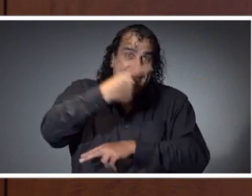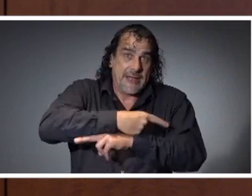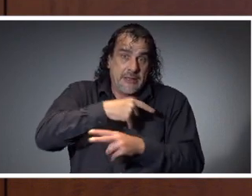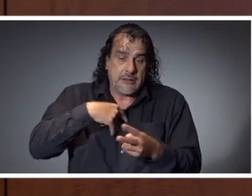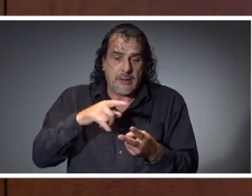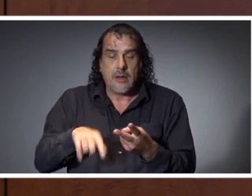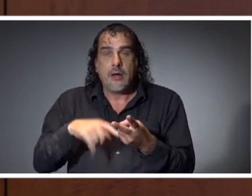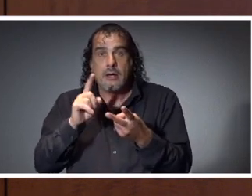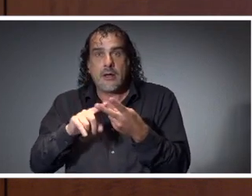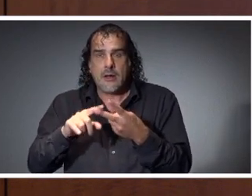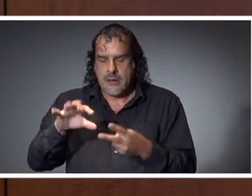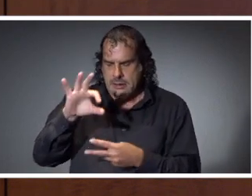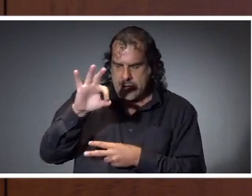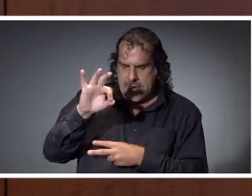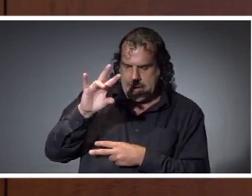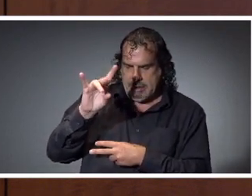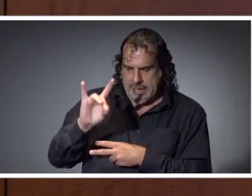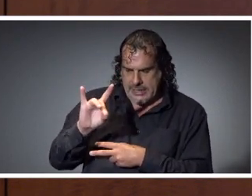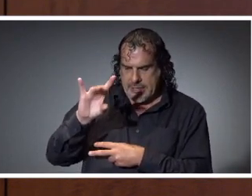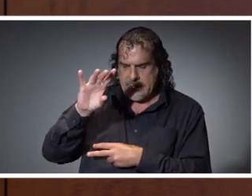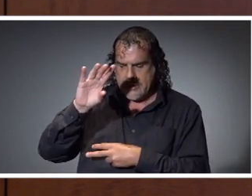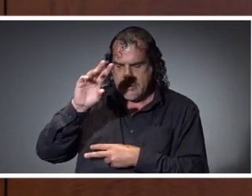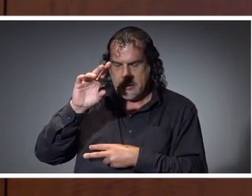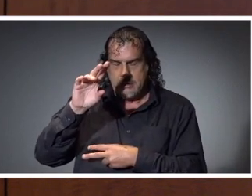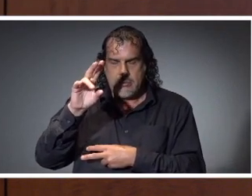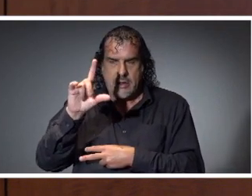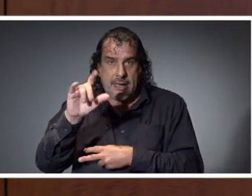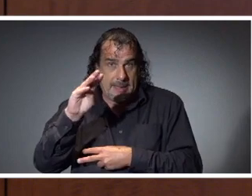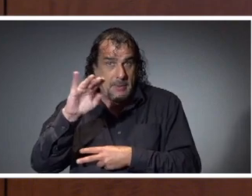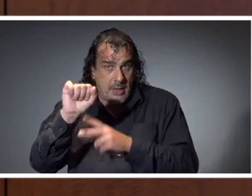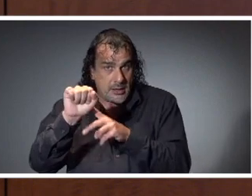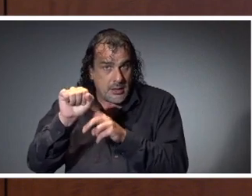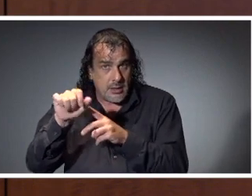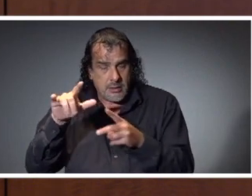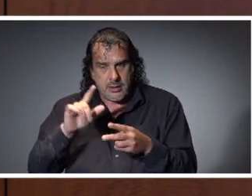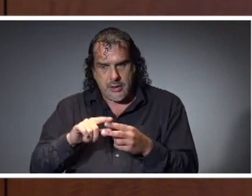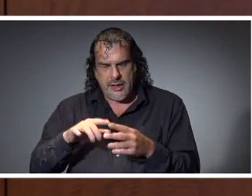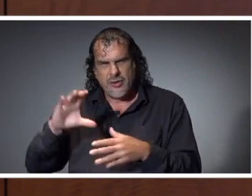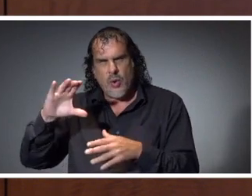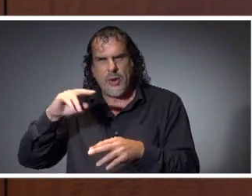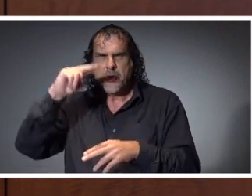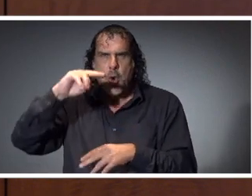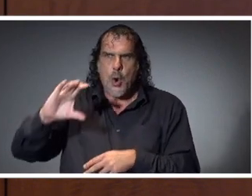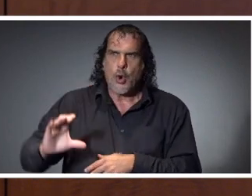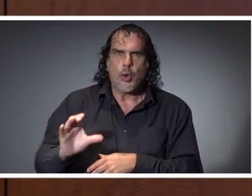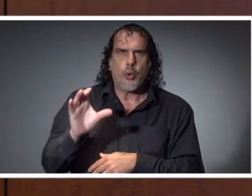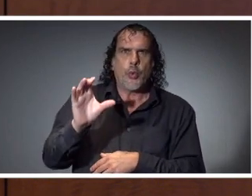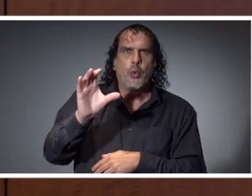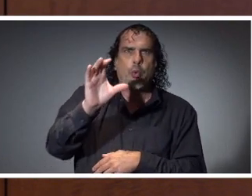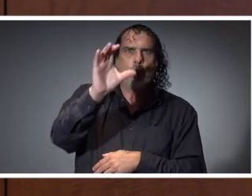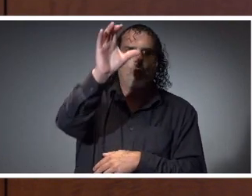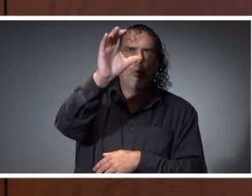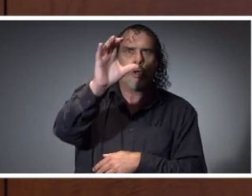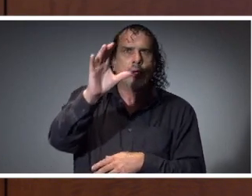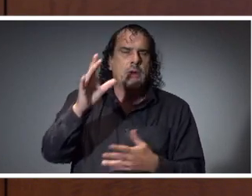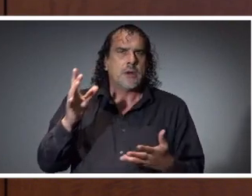is 98 Lima, Invest 98 Lima. It is tracking a little bit more to the north. You're looking at about